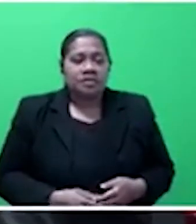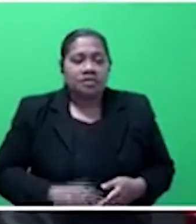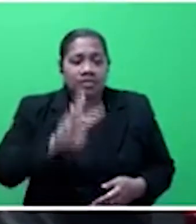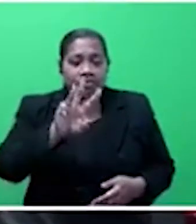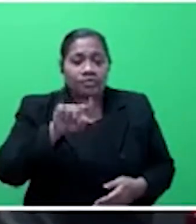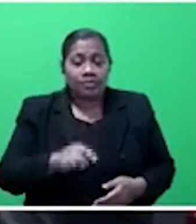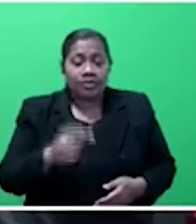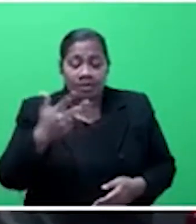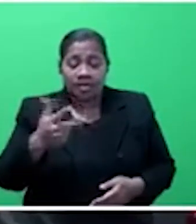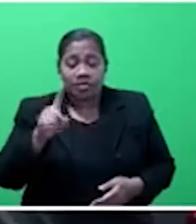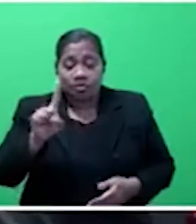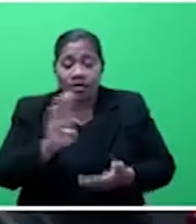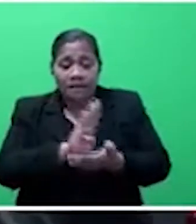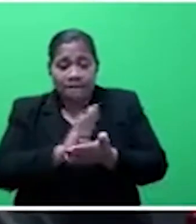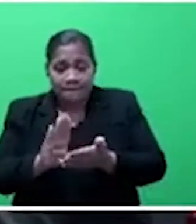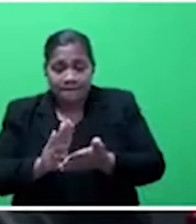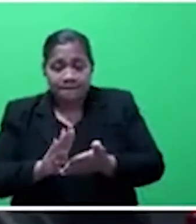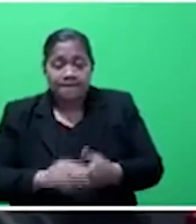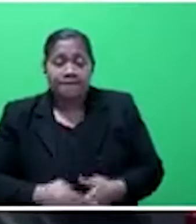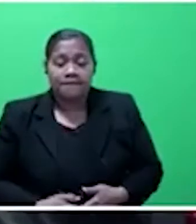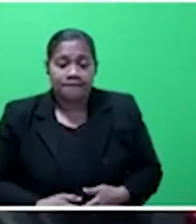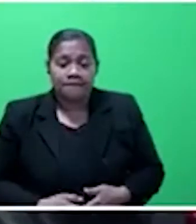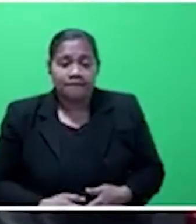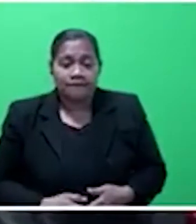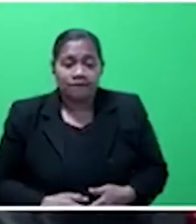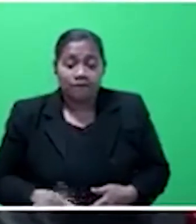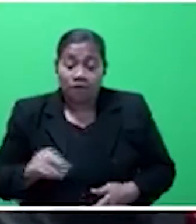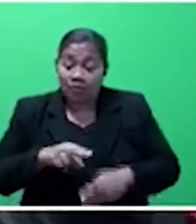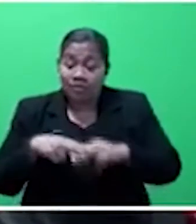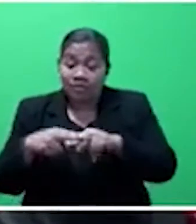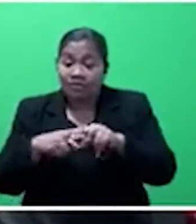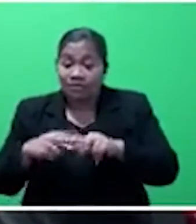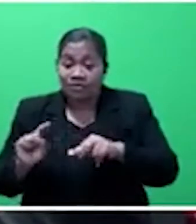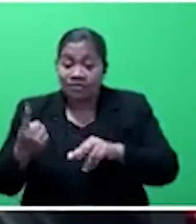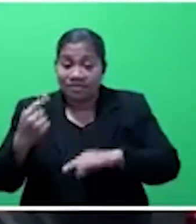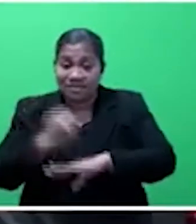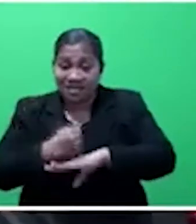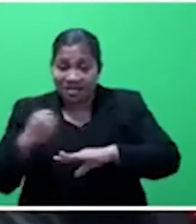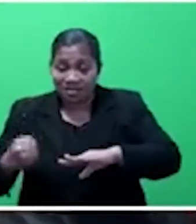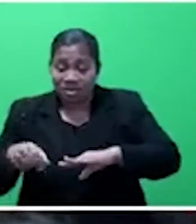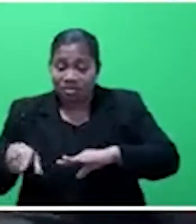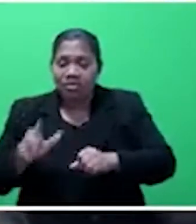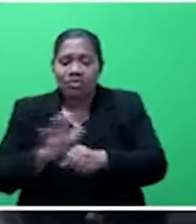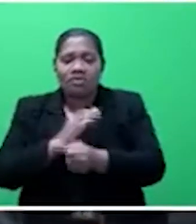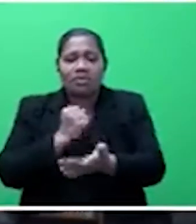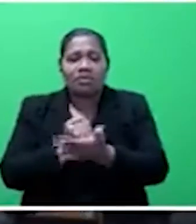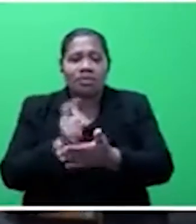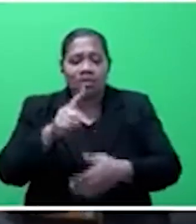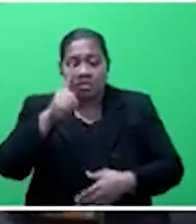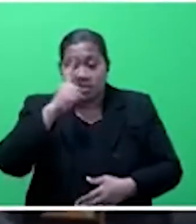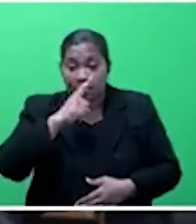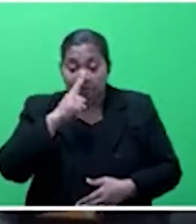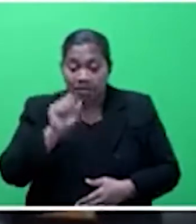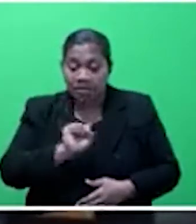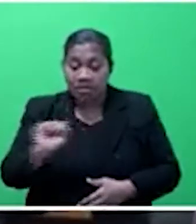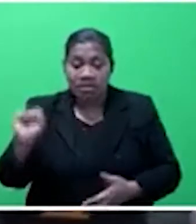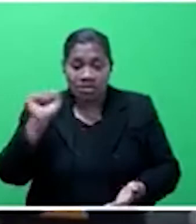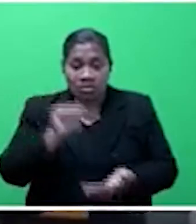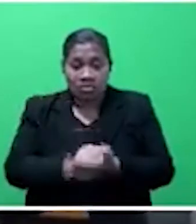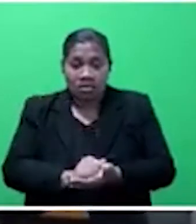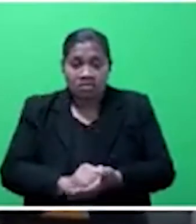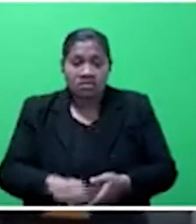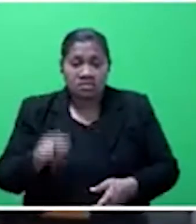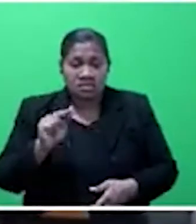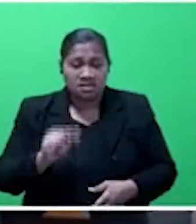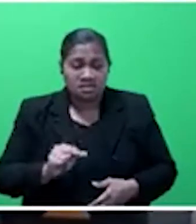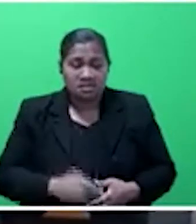3.81 billion blueprint by the FijiFirst Government only reassures that people and their rights, needs and